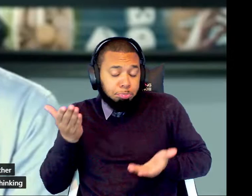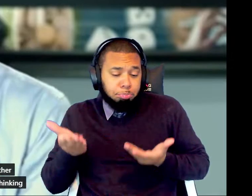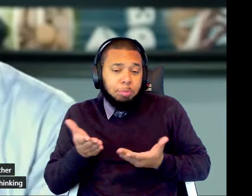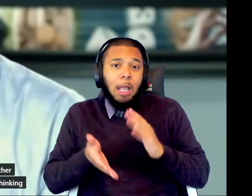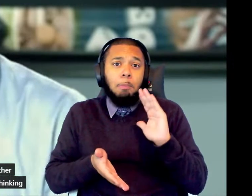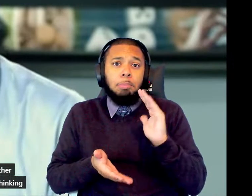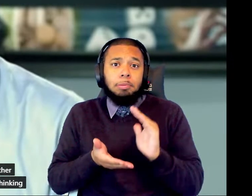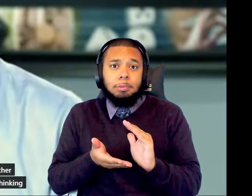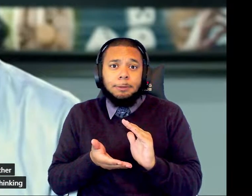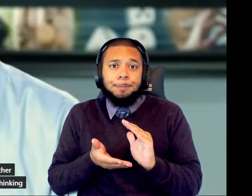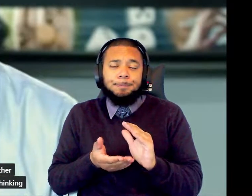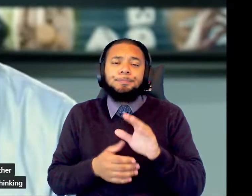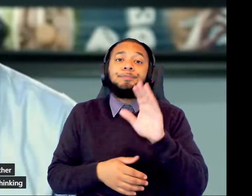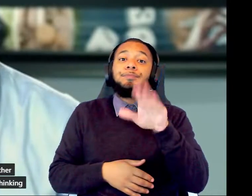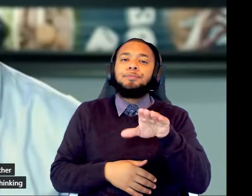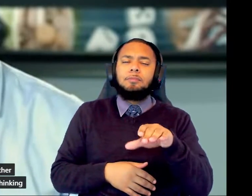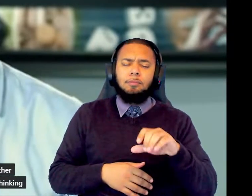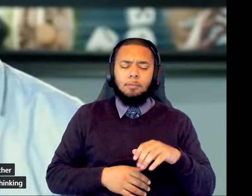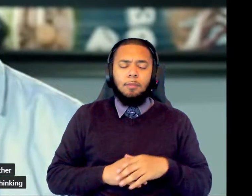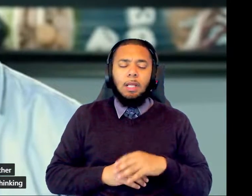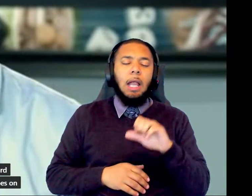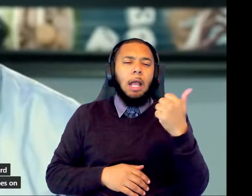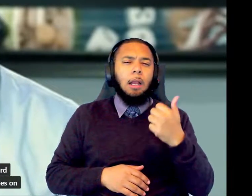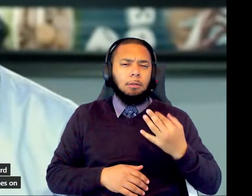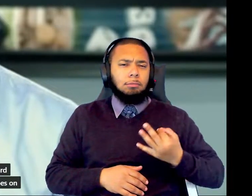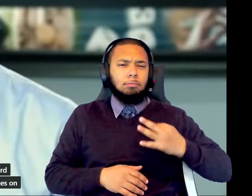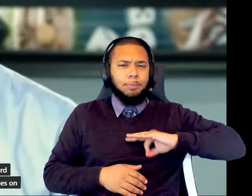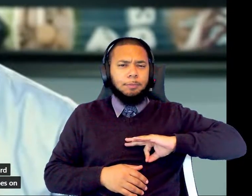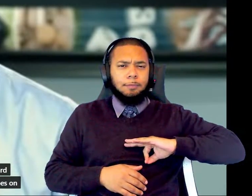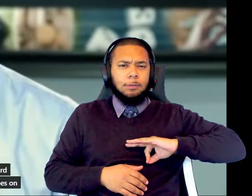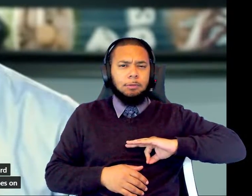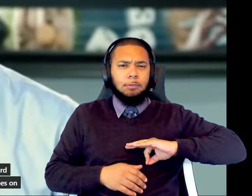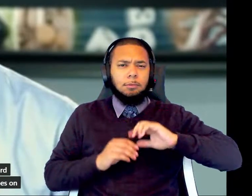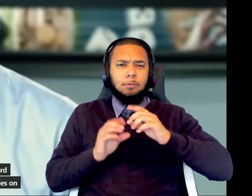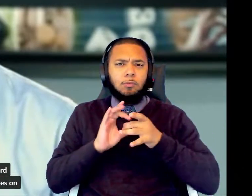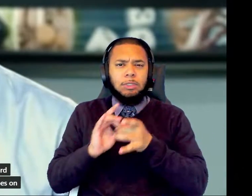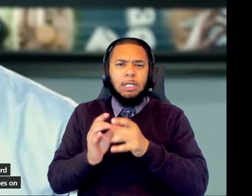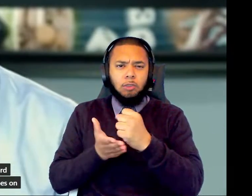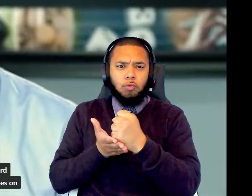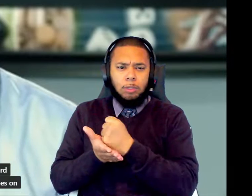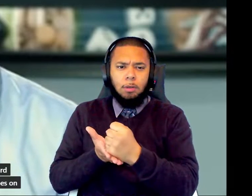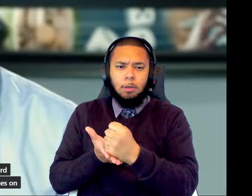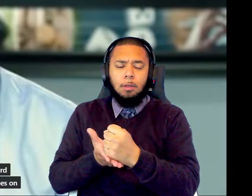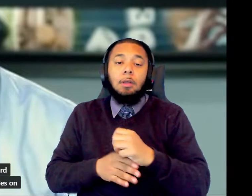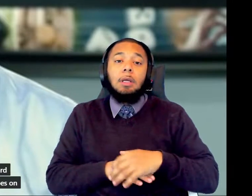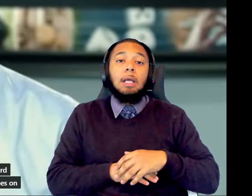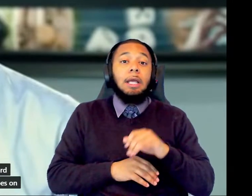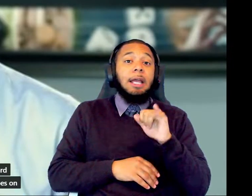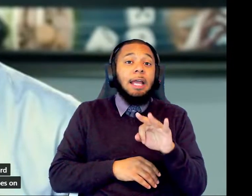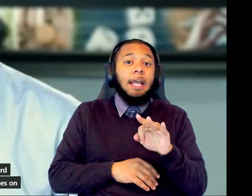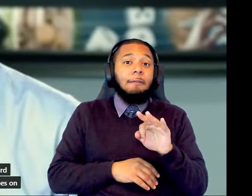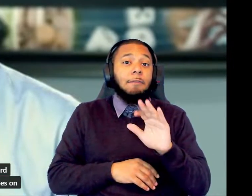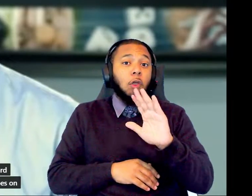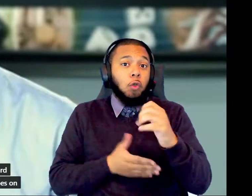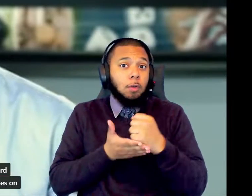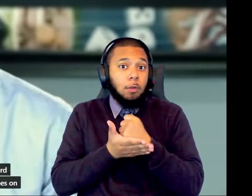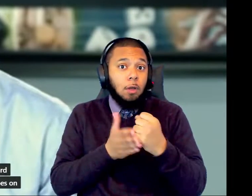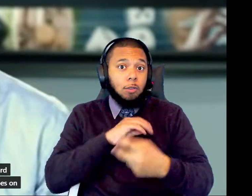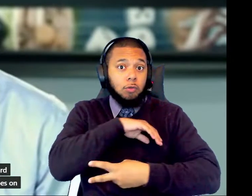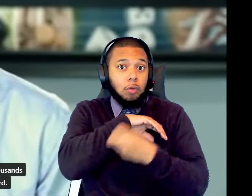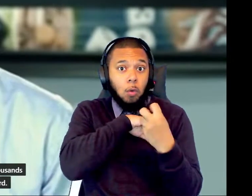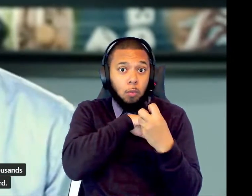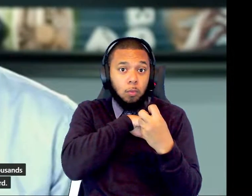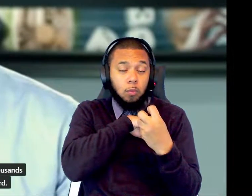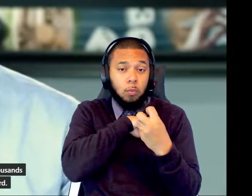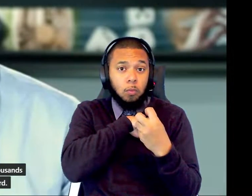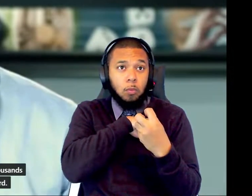Here's another side benefit of credit cards, about thinking about credits. If your credit card ever gets stolen and someone goes